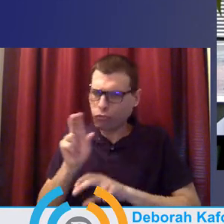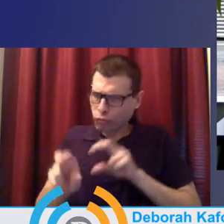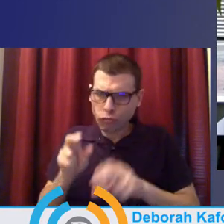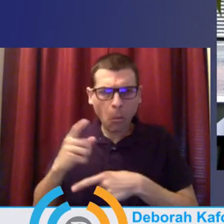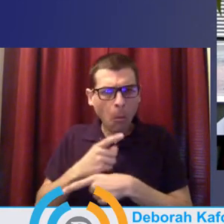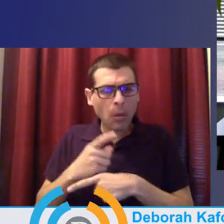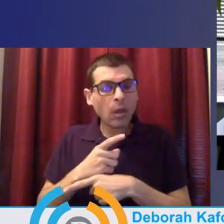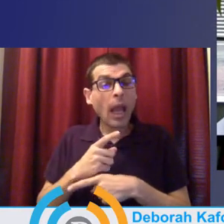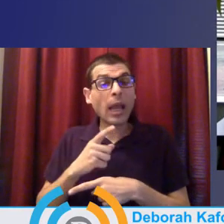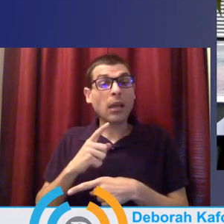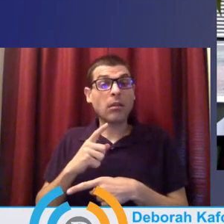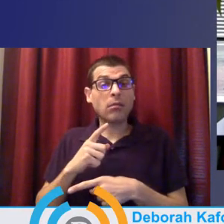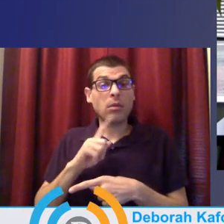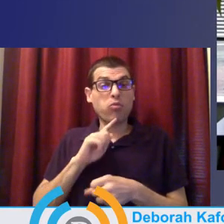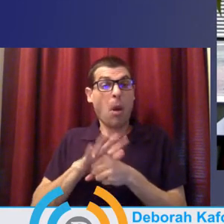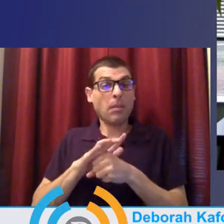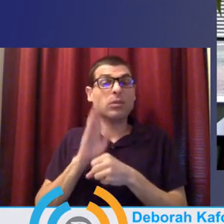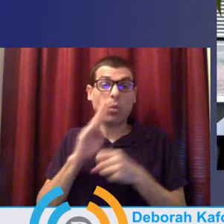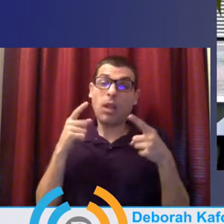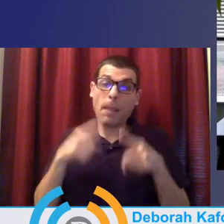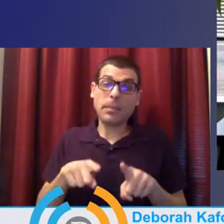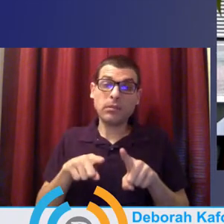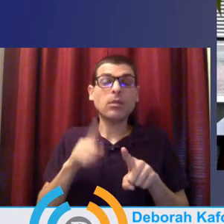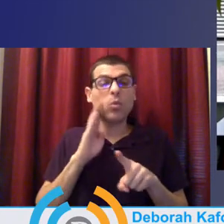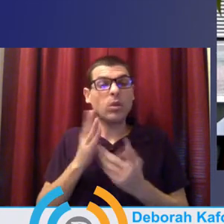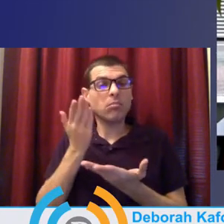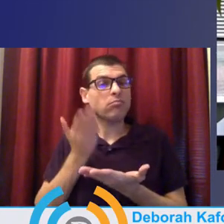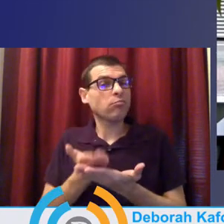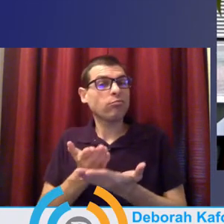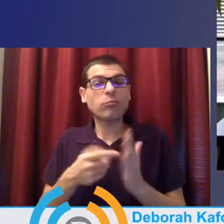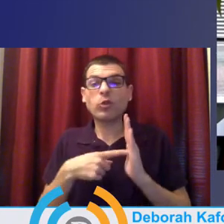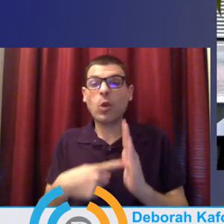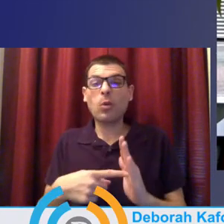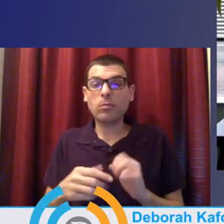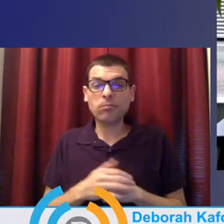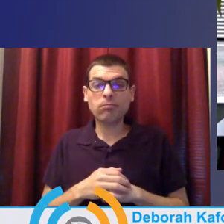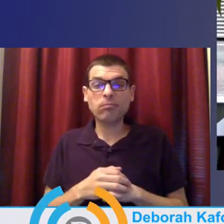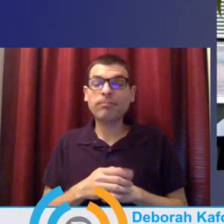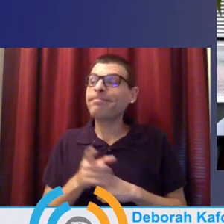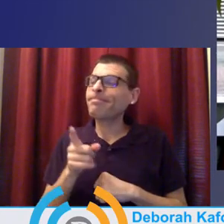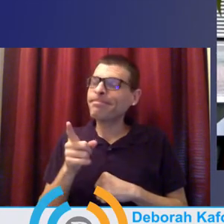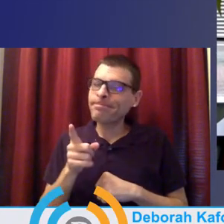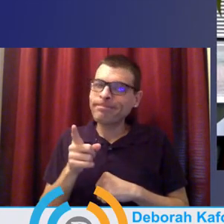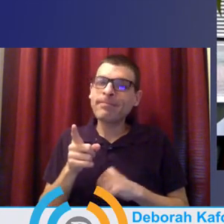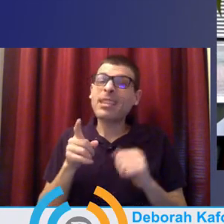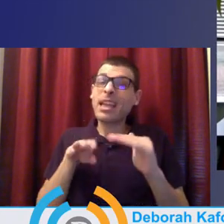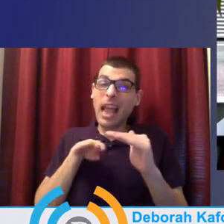Yeah, that's a great vision. I think particularly that transparency and that accessibility.